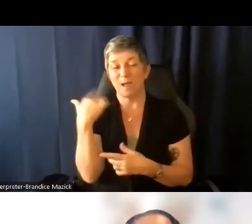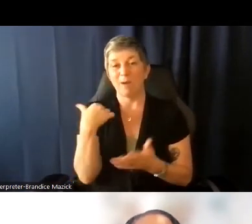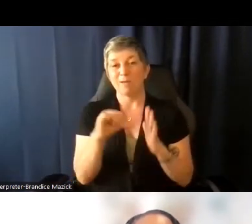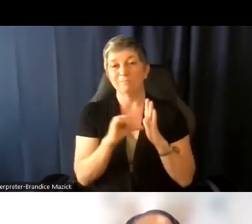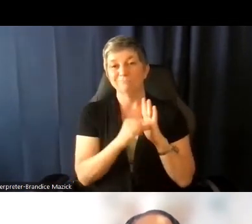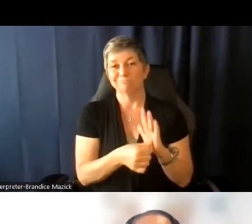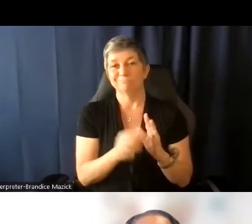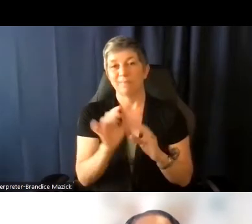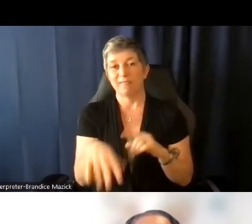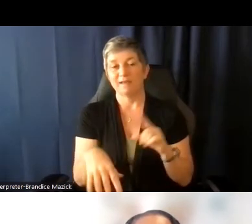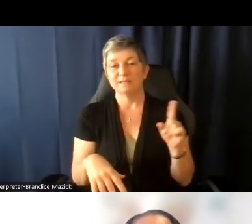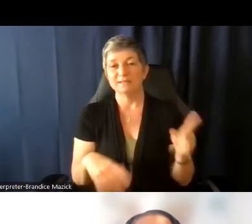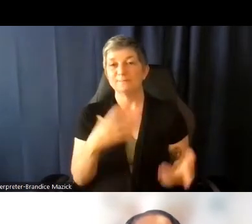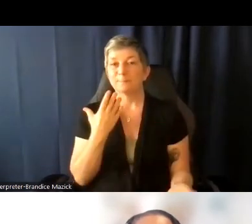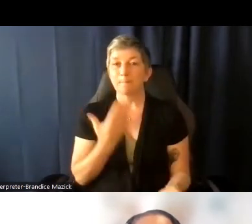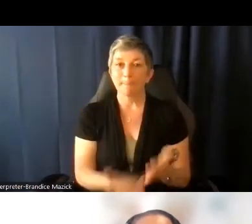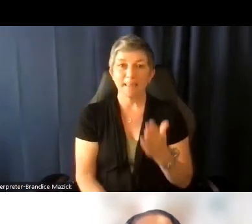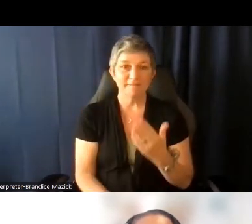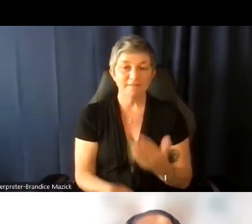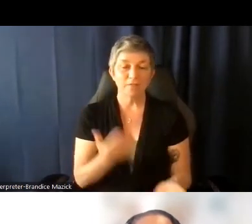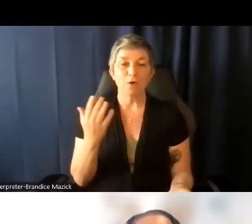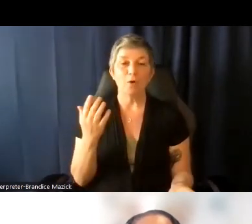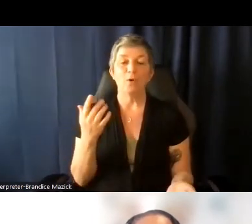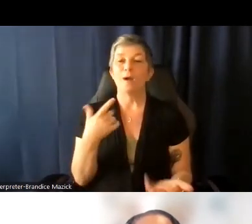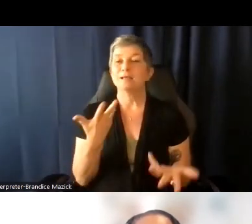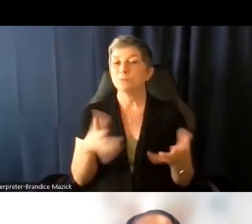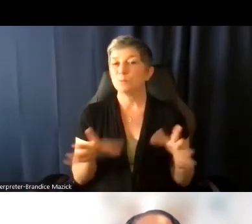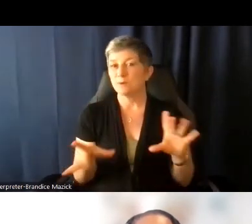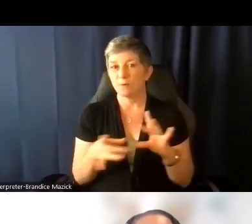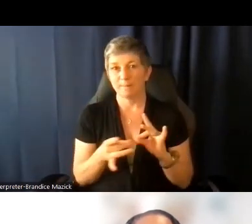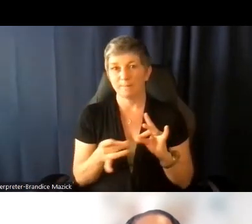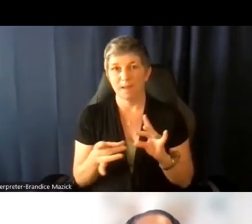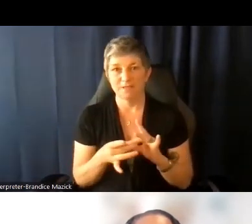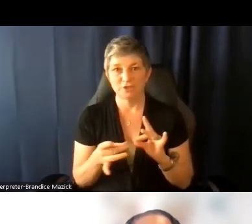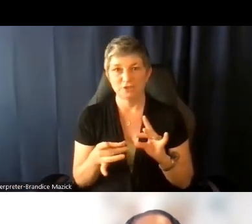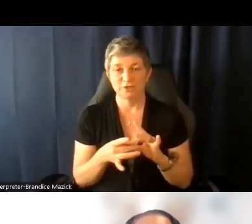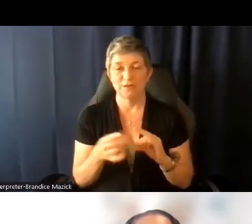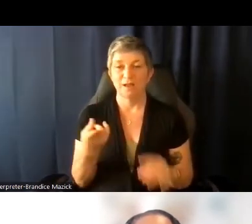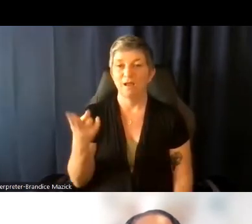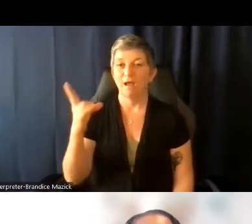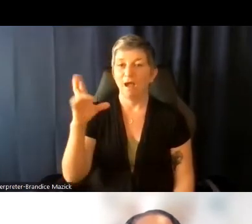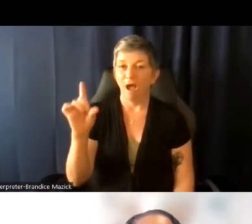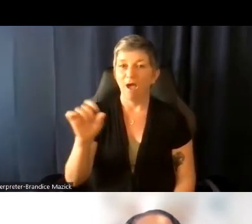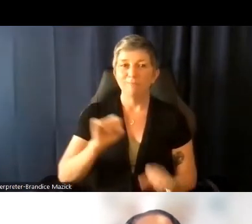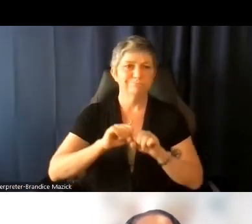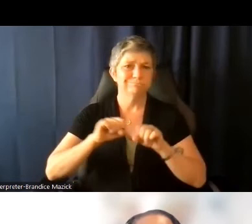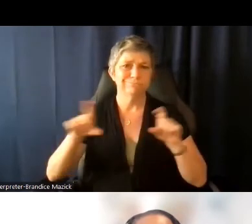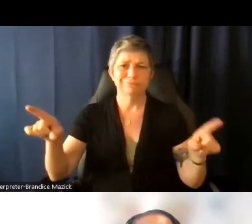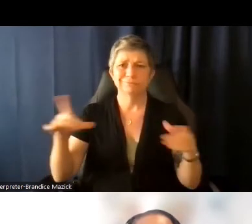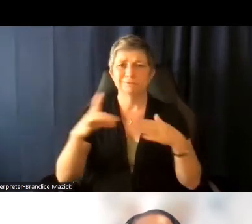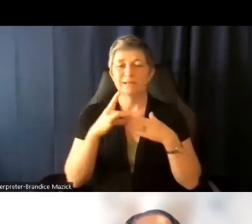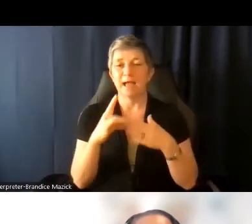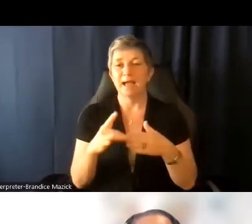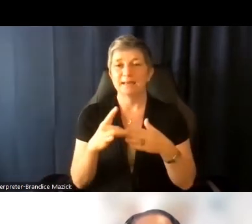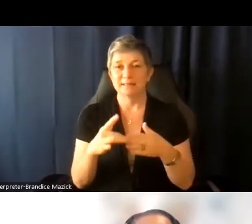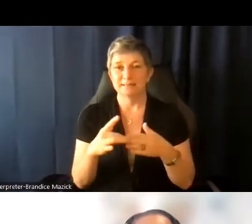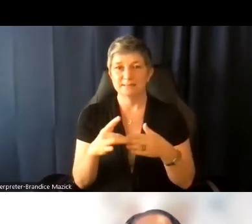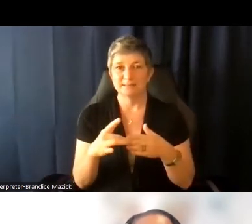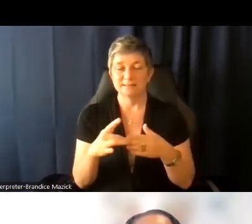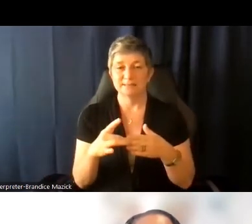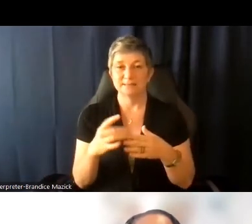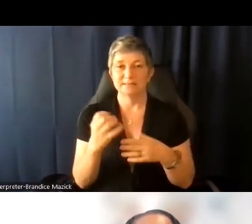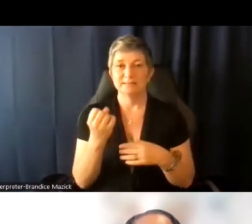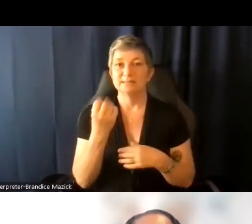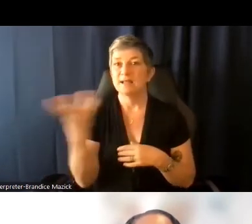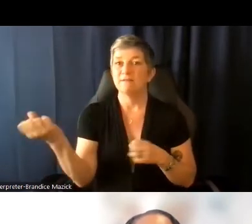it, even though, as was mentioned, you know, HUD issued guidance several years